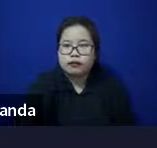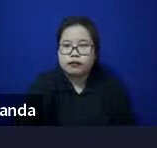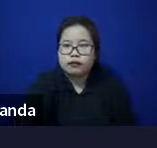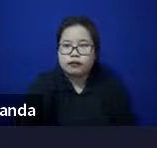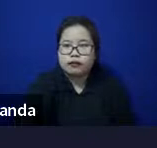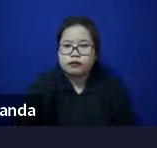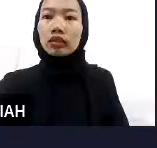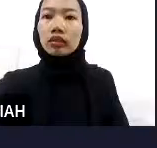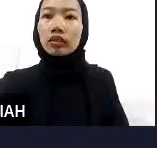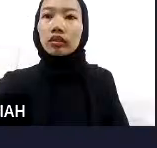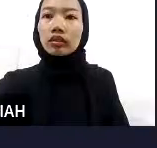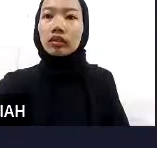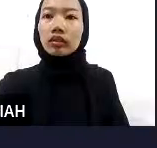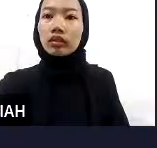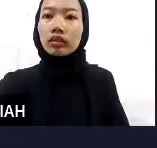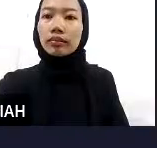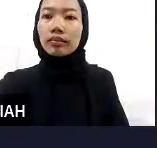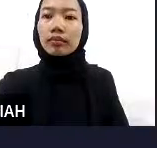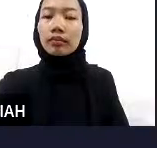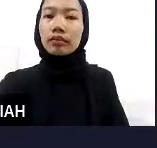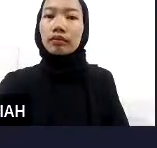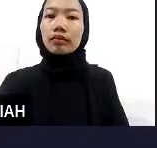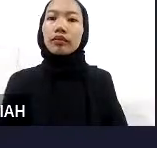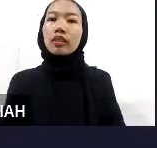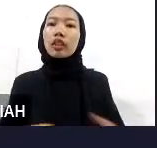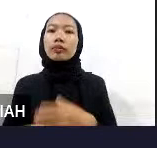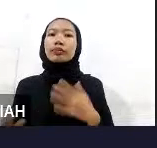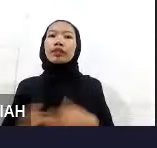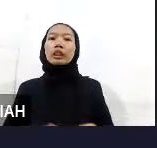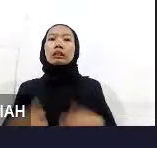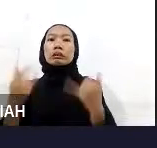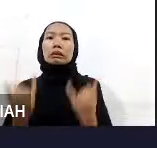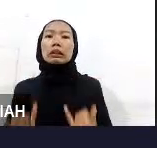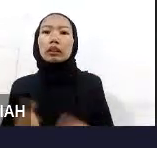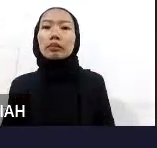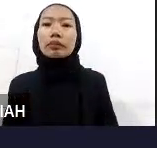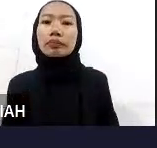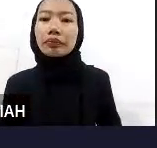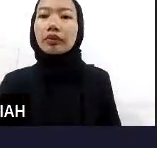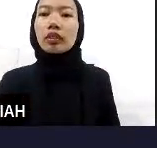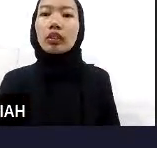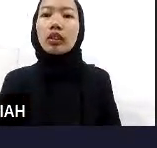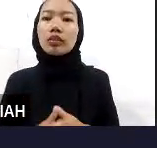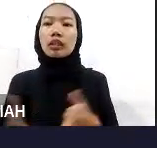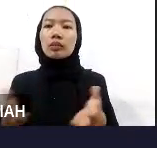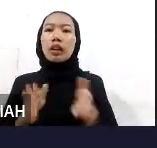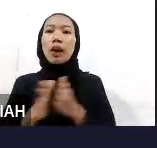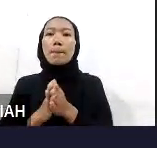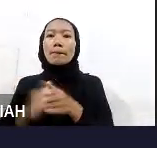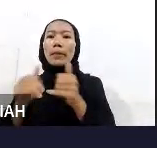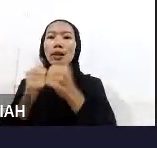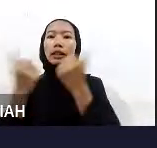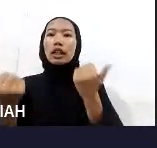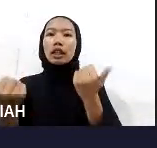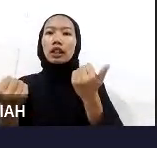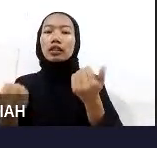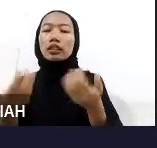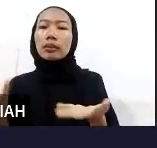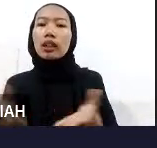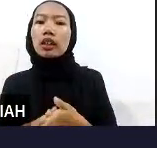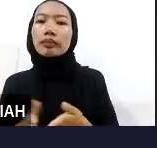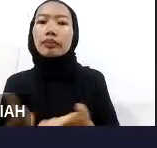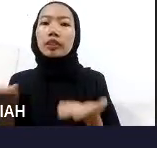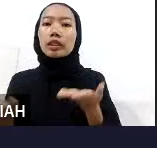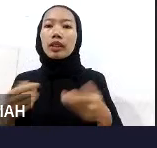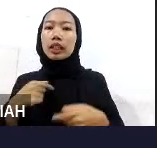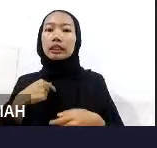And we have this thing in the disability movement where we say we've got each